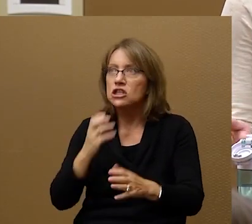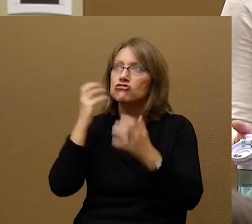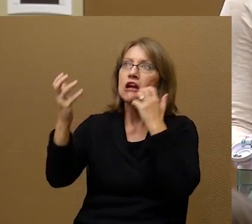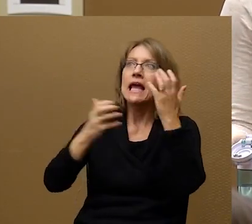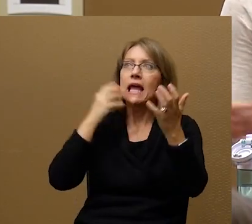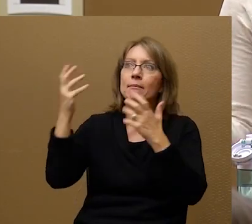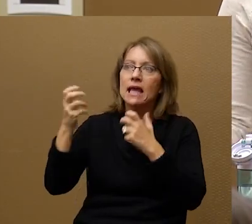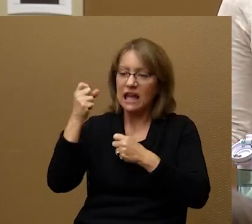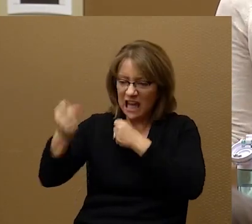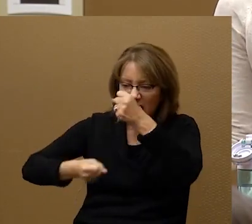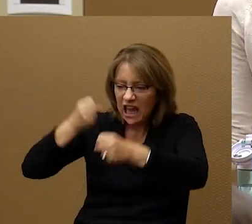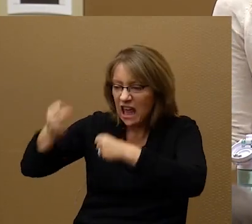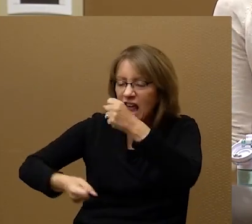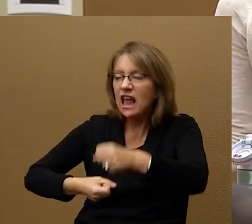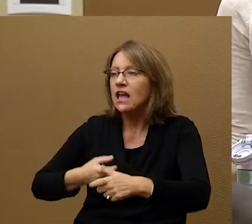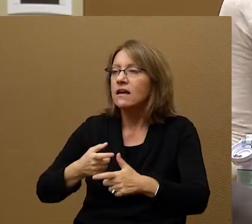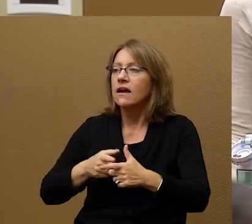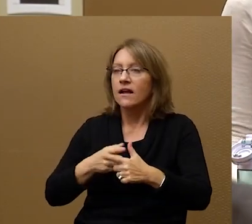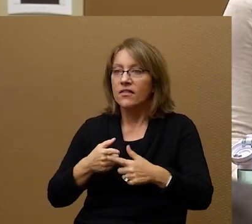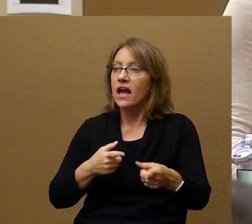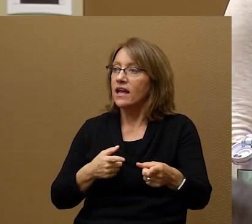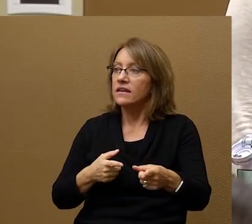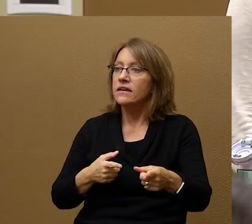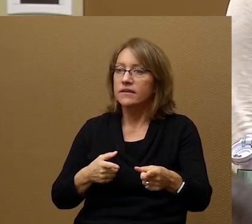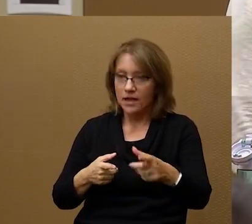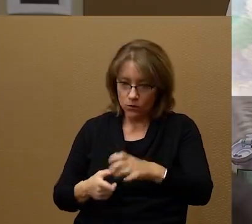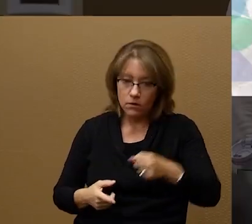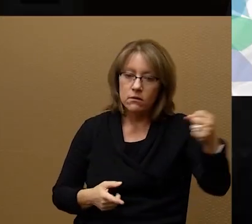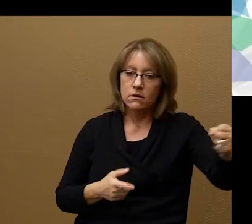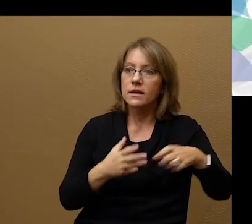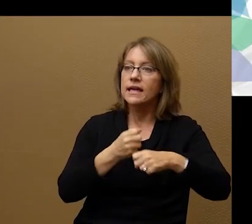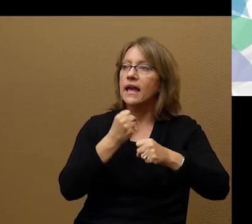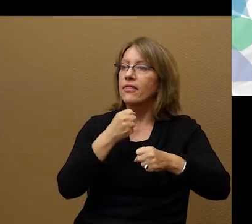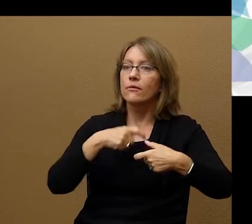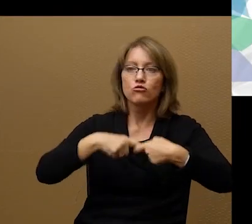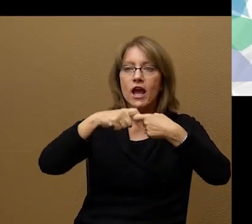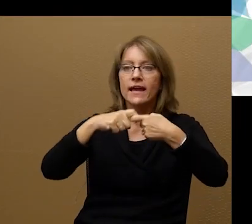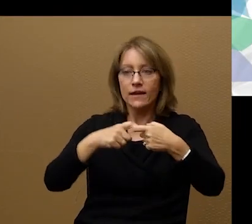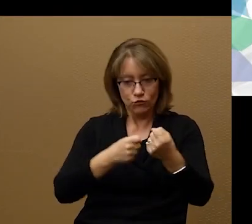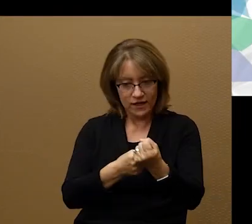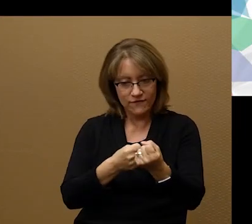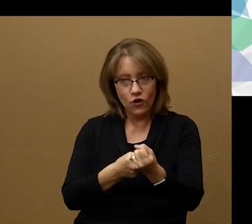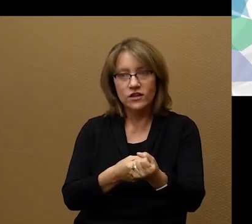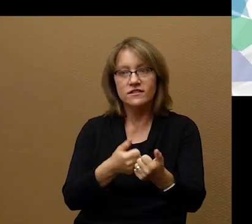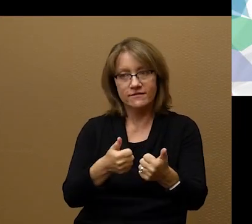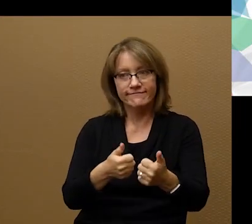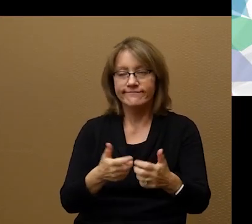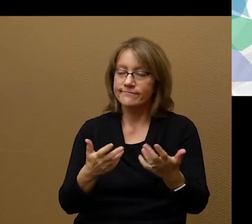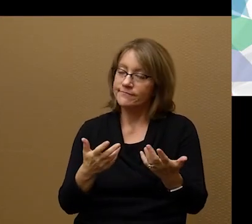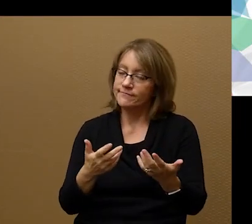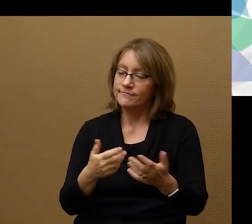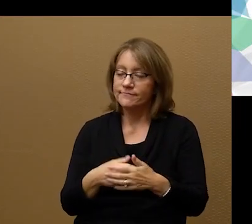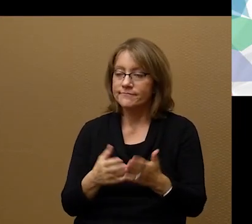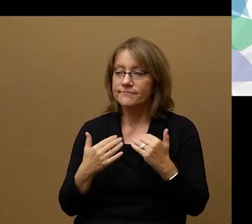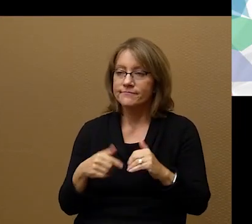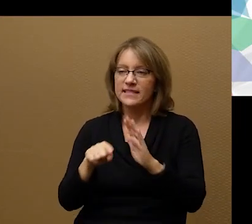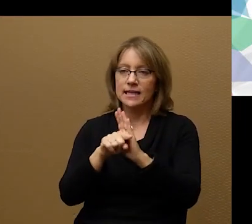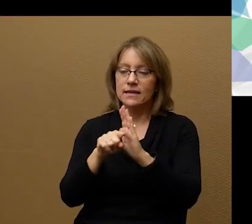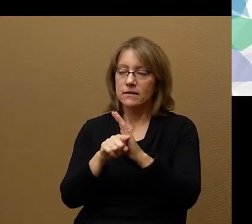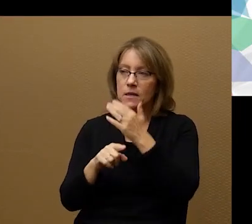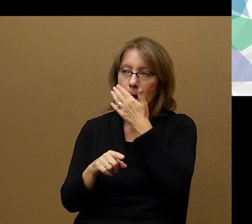start hitting, and then they'll get reinforced with their break. And then another category is dangerous